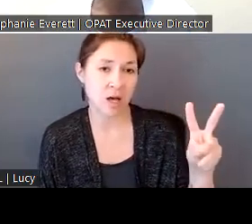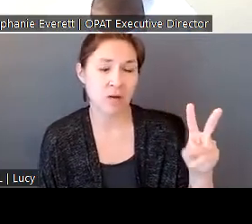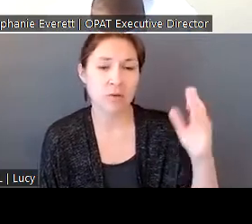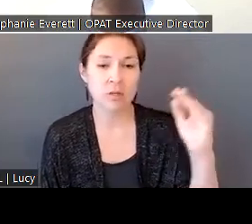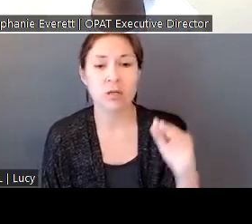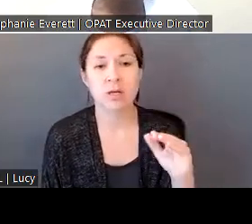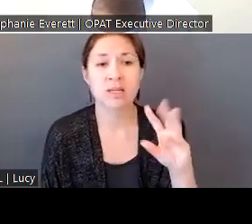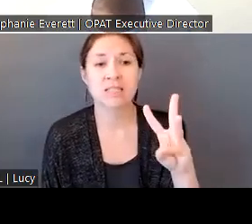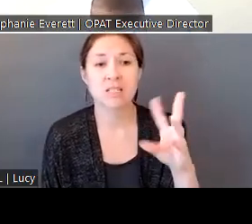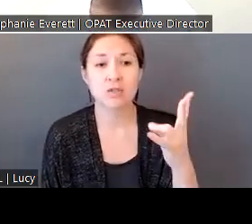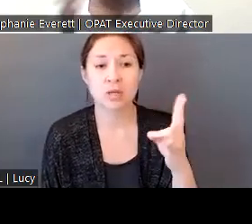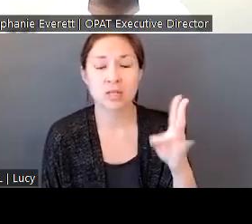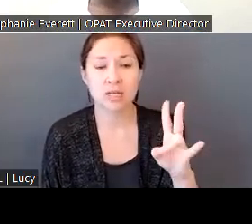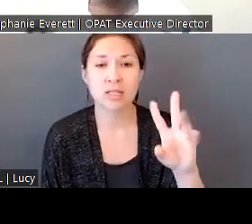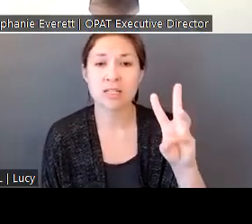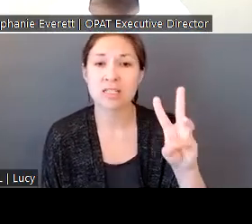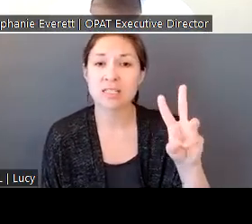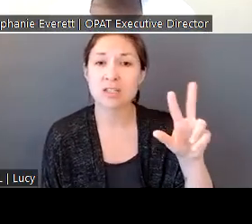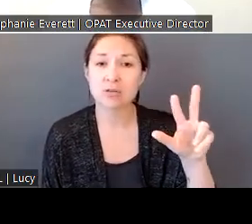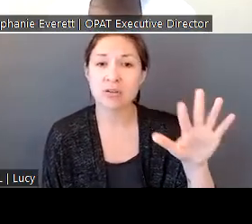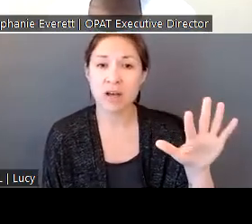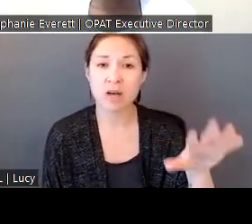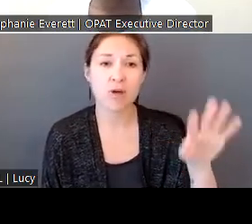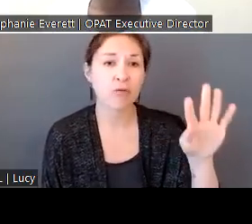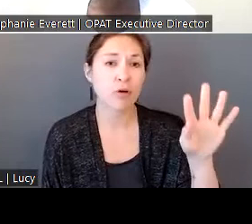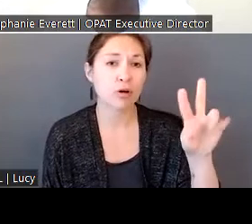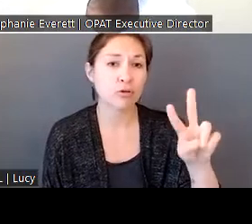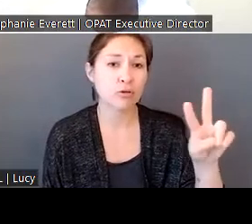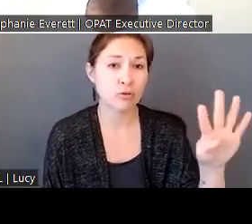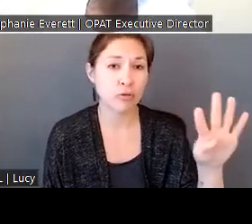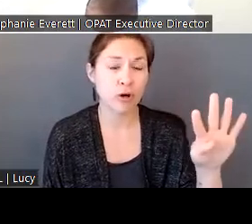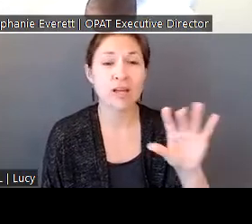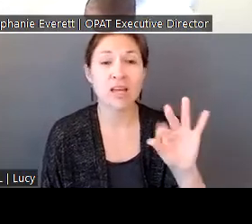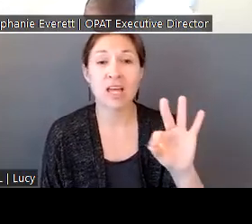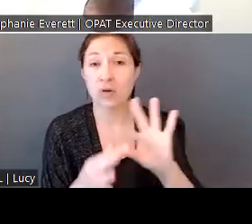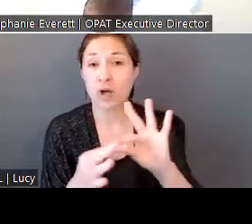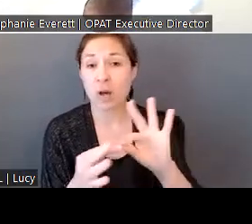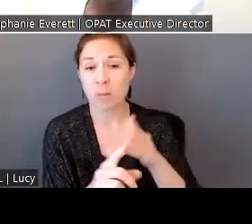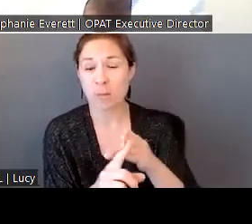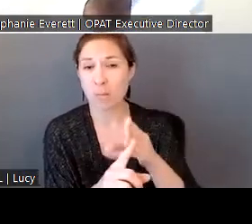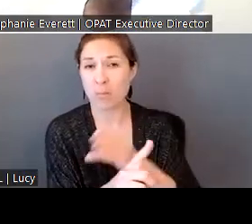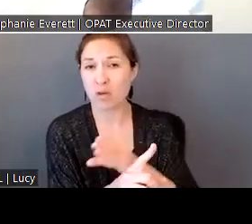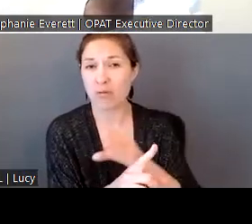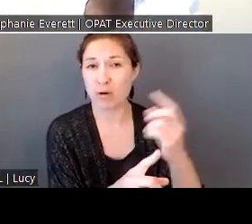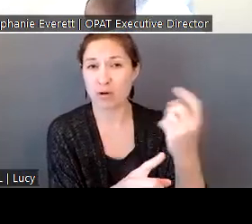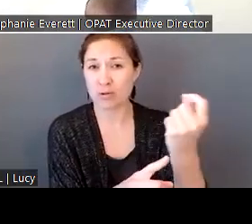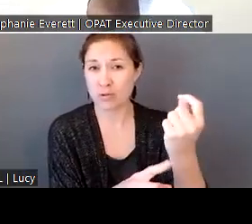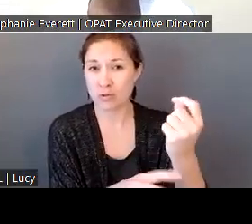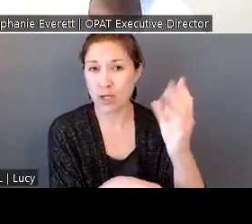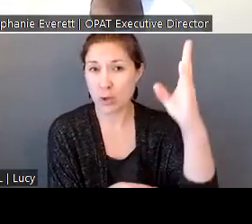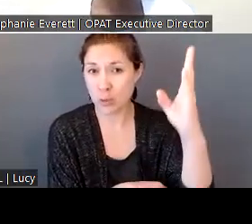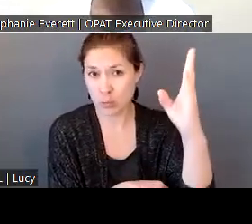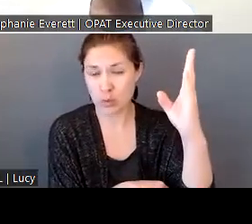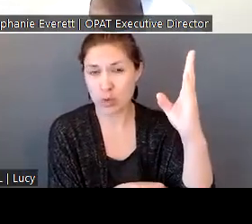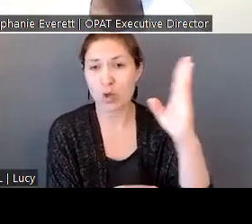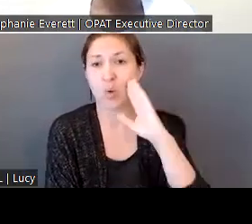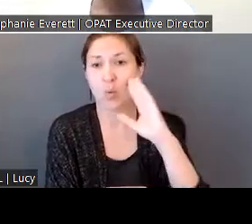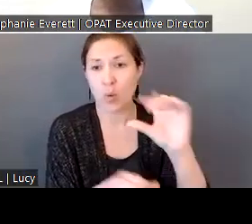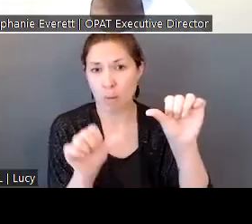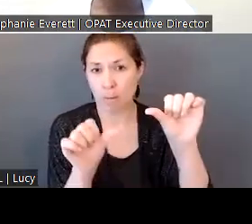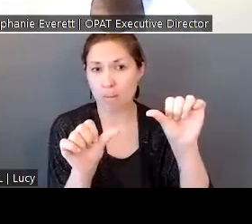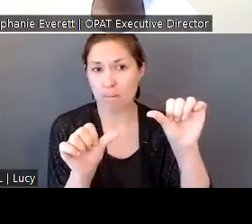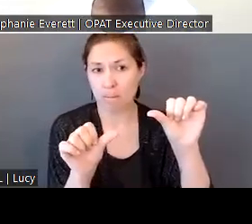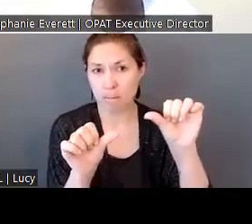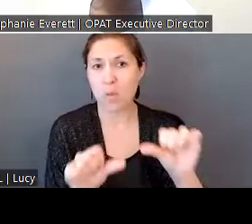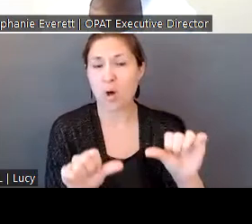617-635-4224. If you, again, make any comments before Tuesday, at noon, we will post